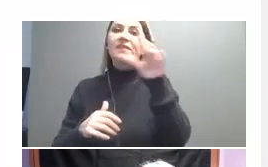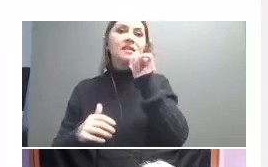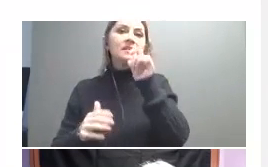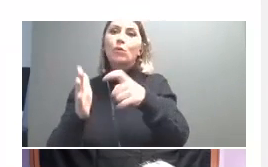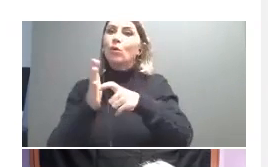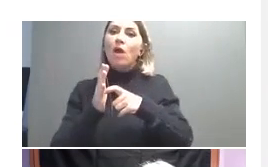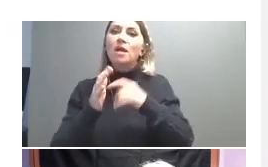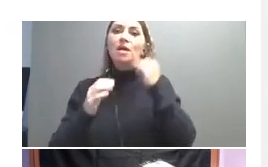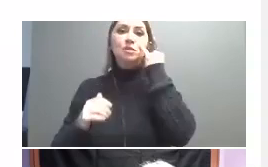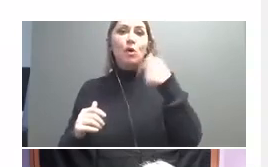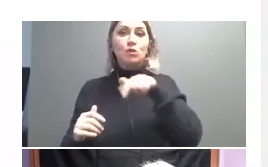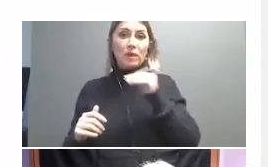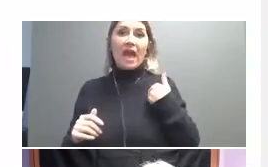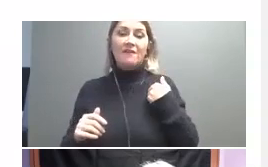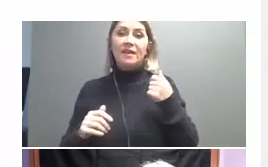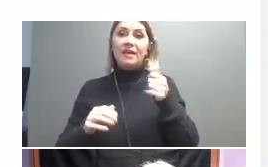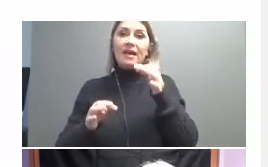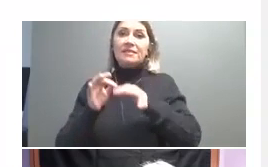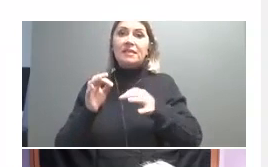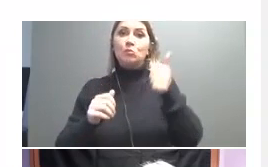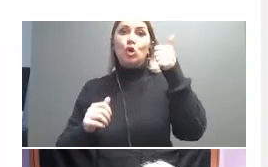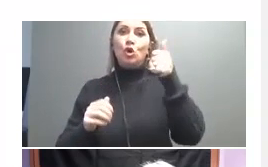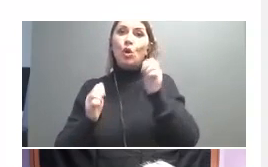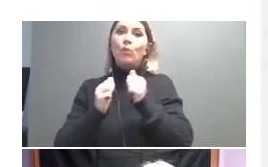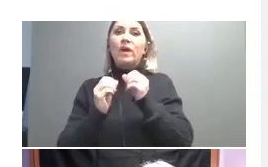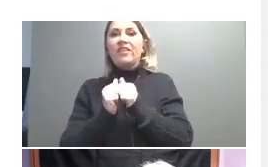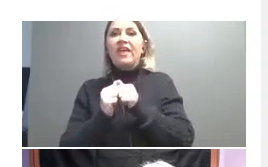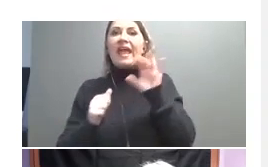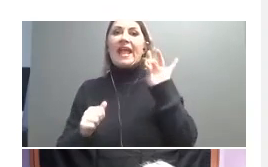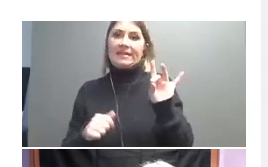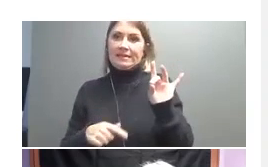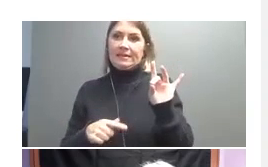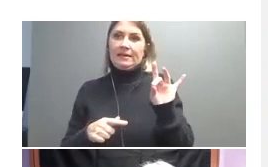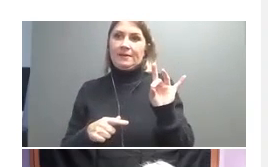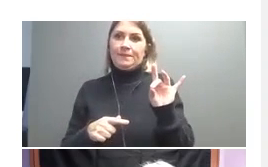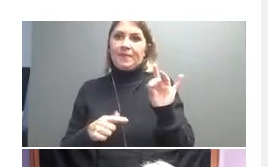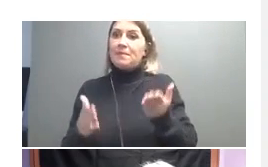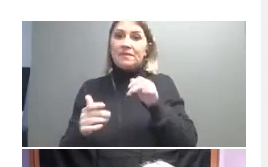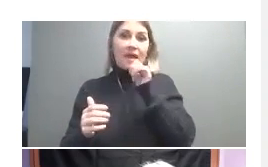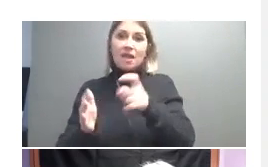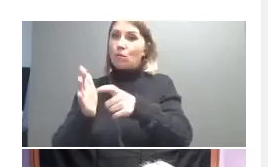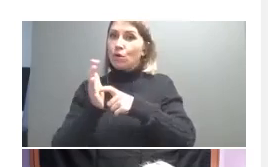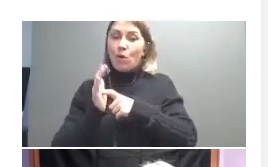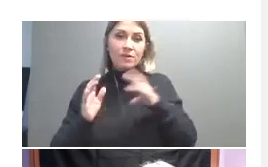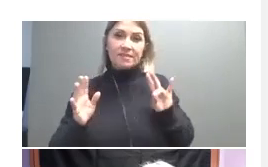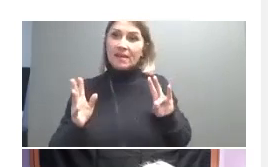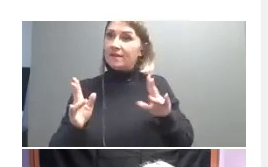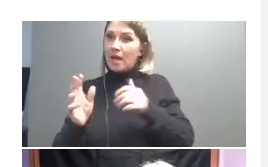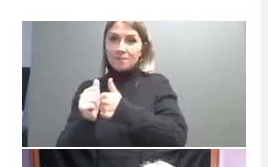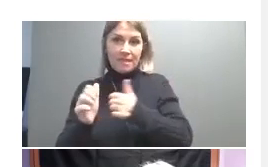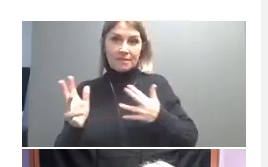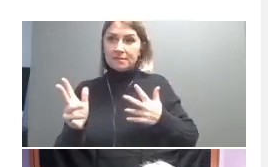let's say that we have a simpler graph with 8 vertices, and that might not require 7 updates,